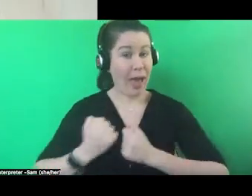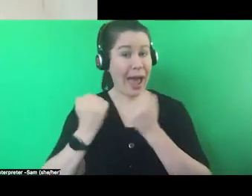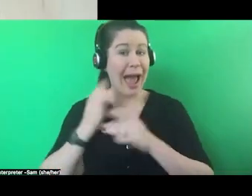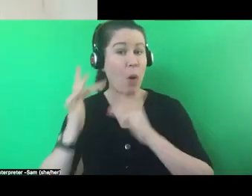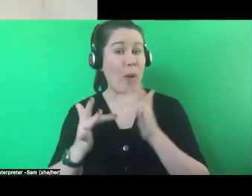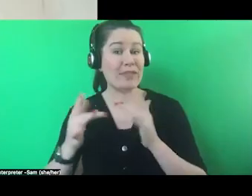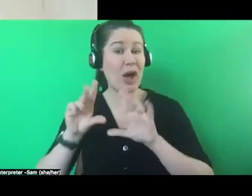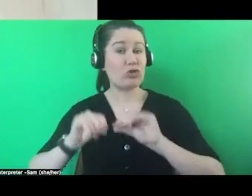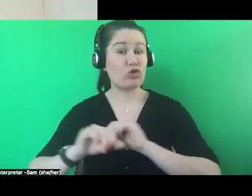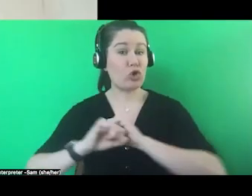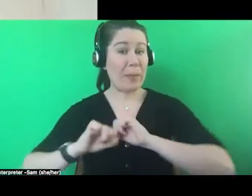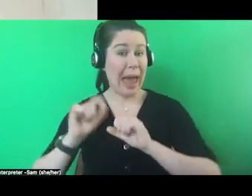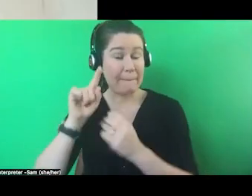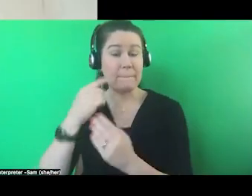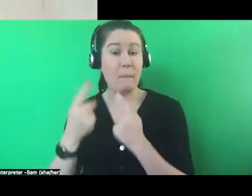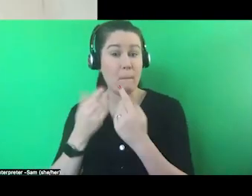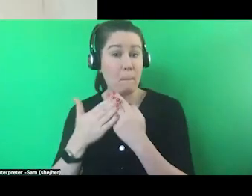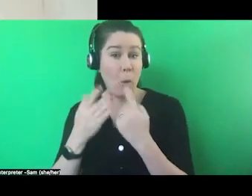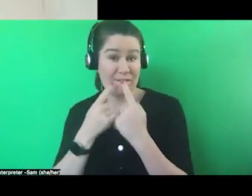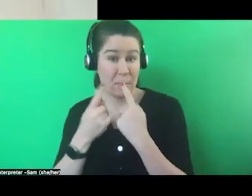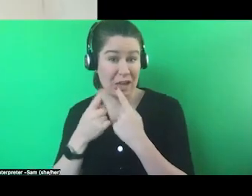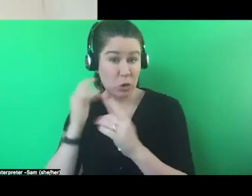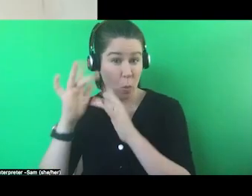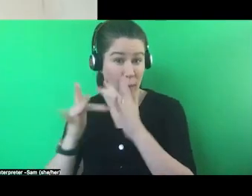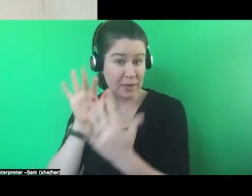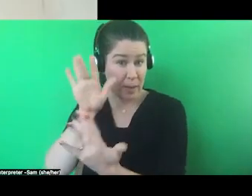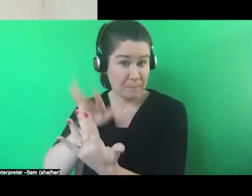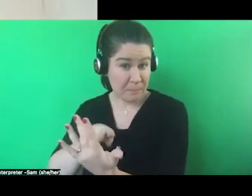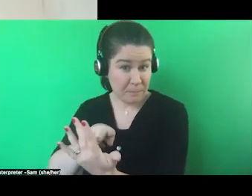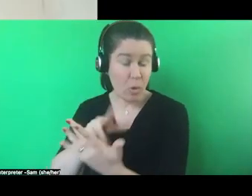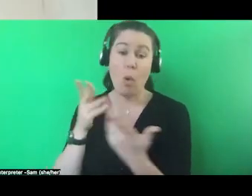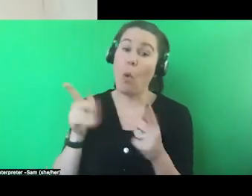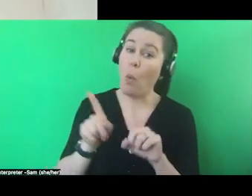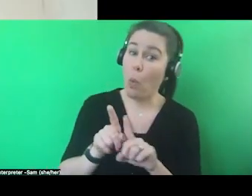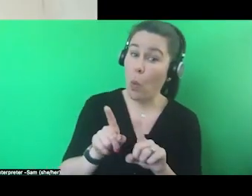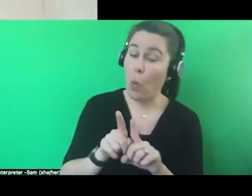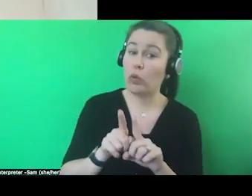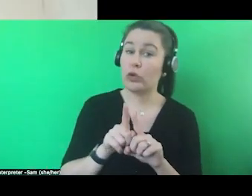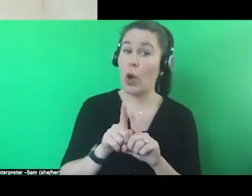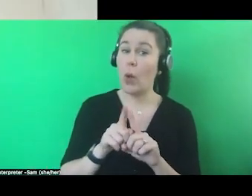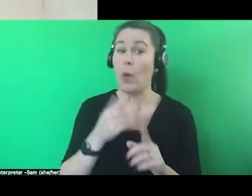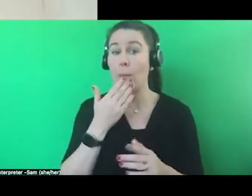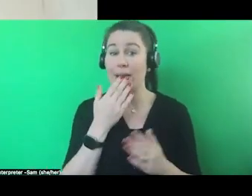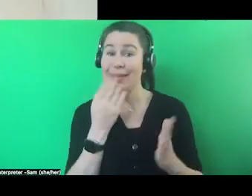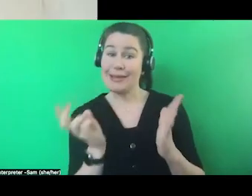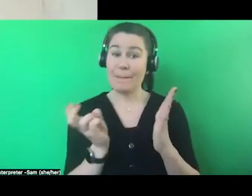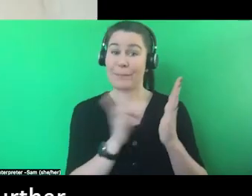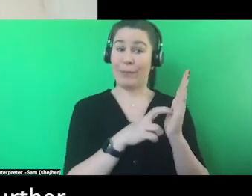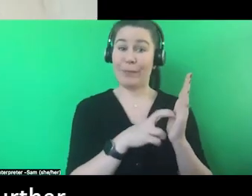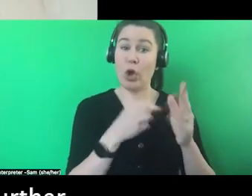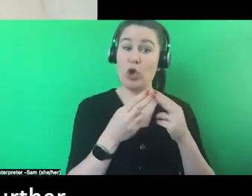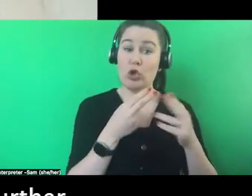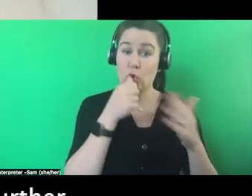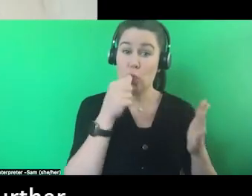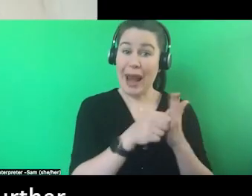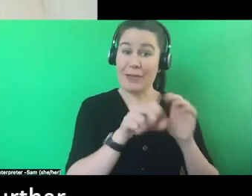where you will be able to find more information. And also please sign up to Stopgap's newsletter so